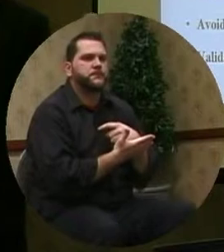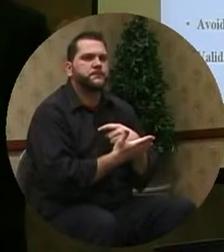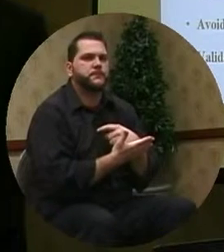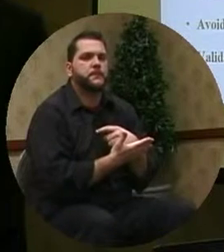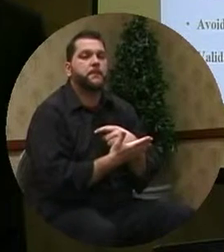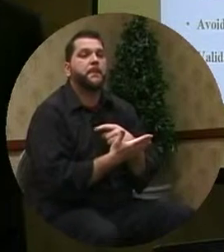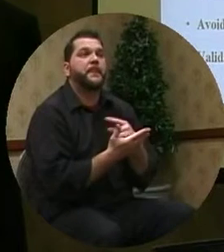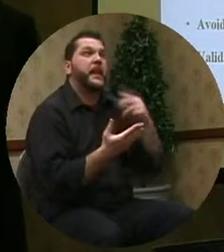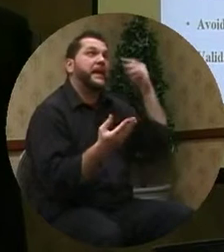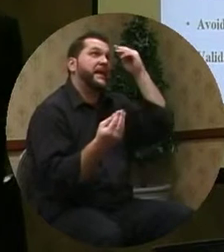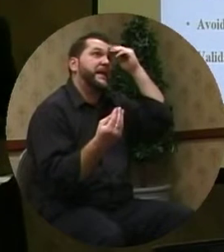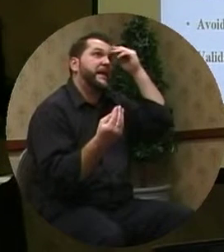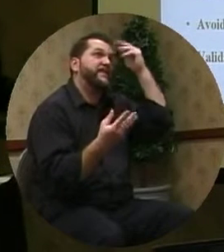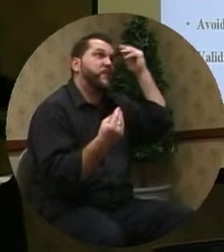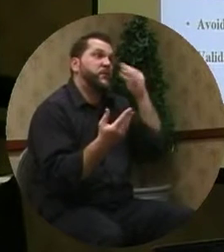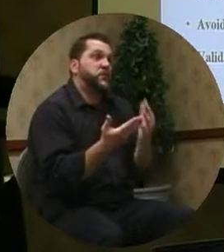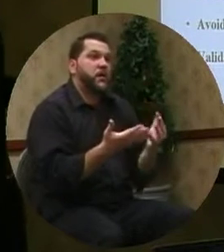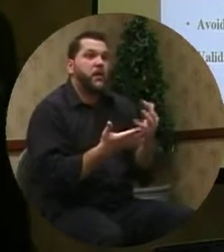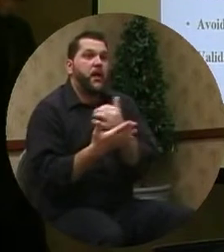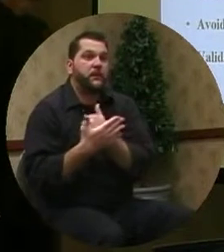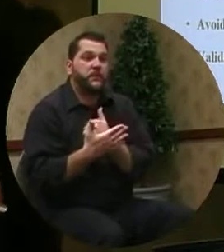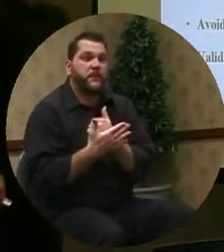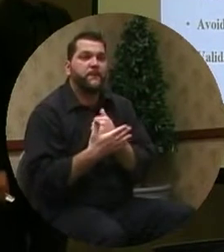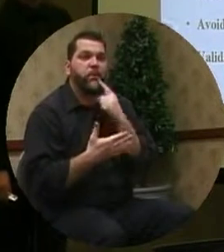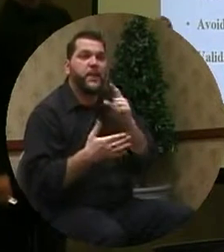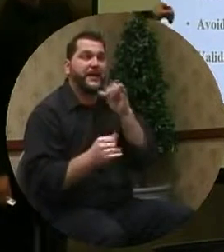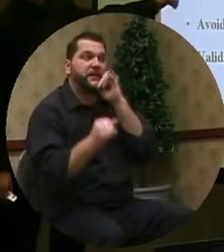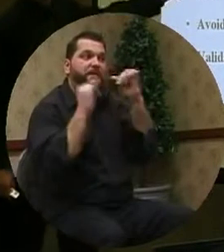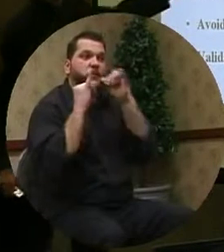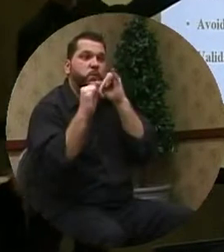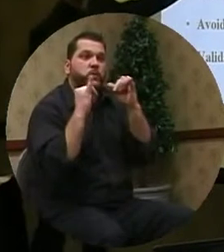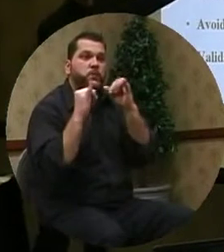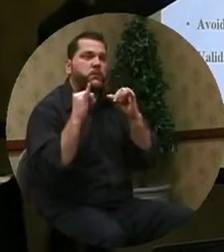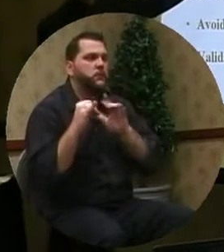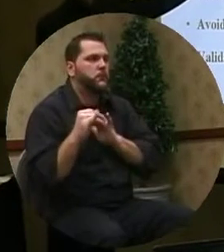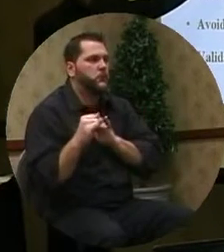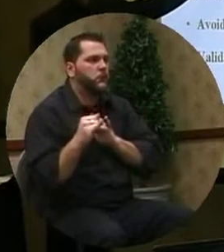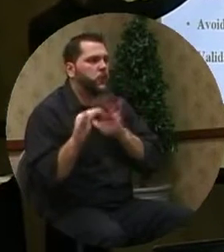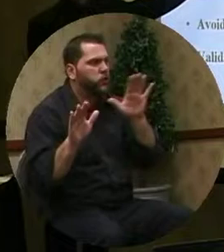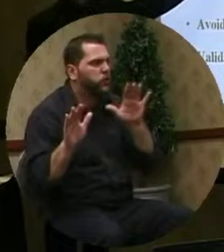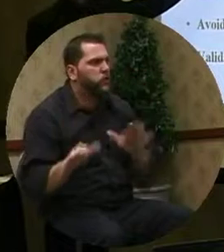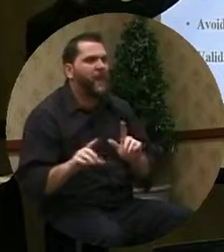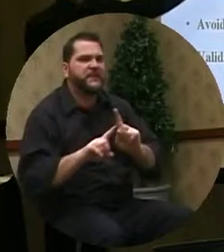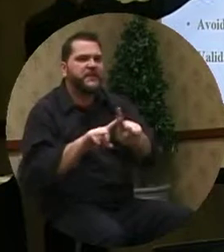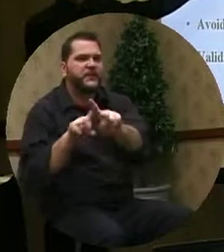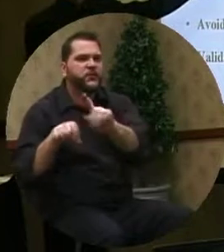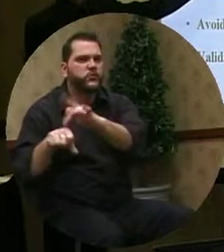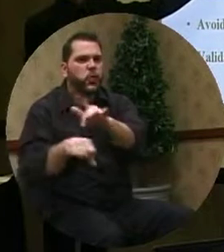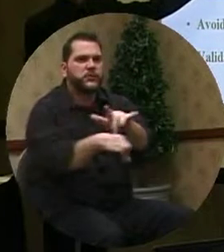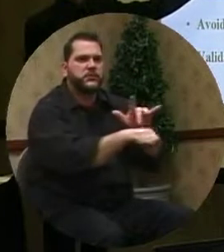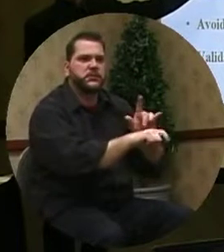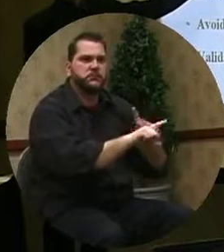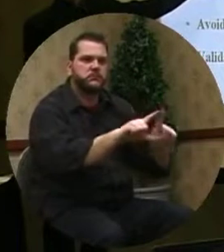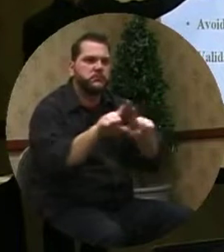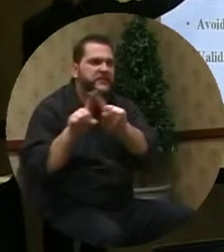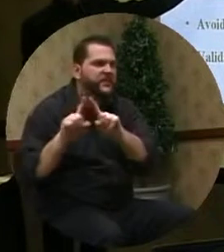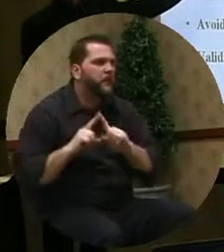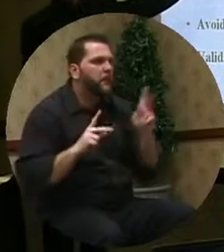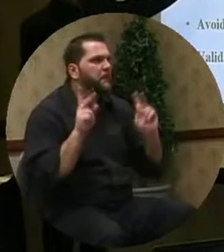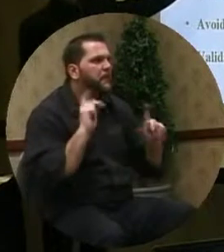information collection through interviews, it's great to have multiple sources of information, multiple